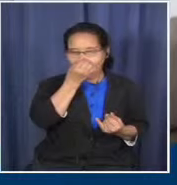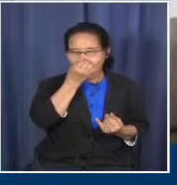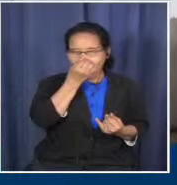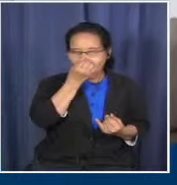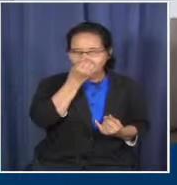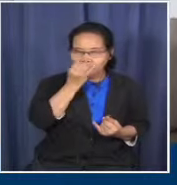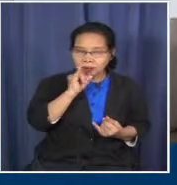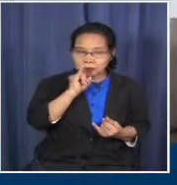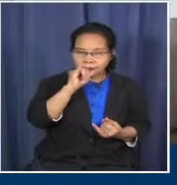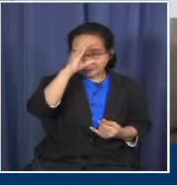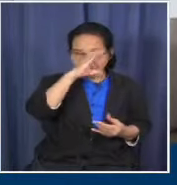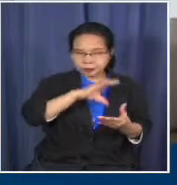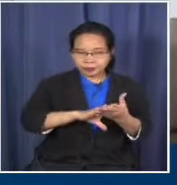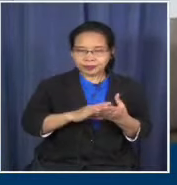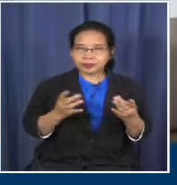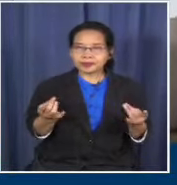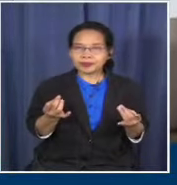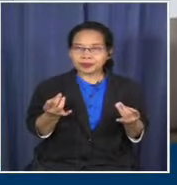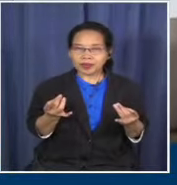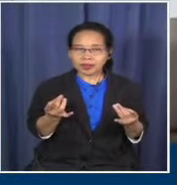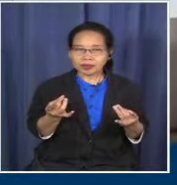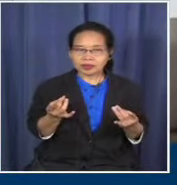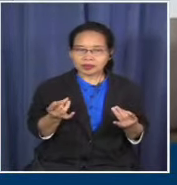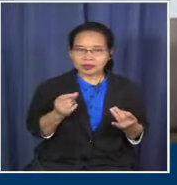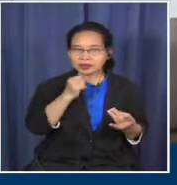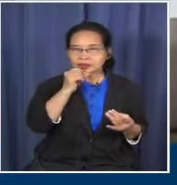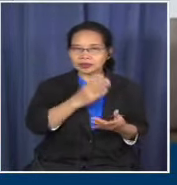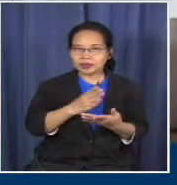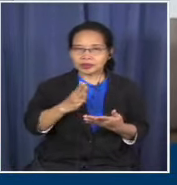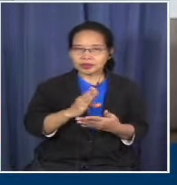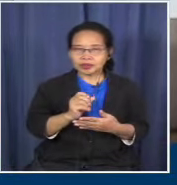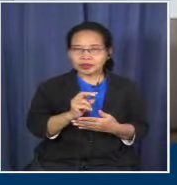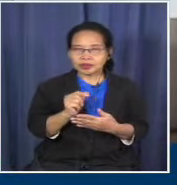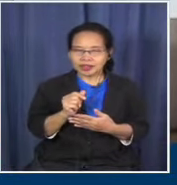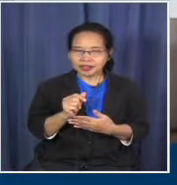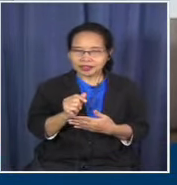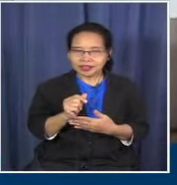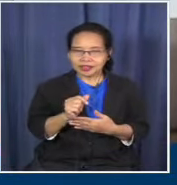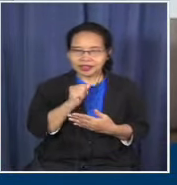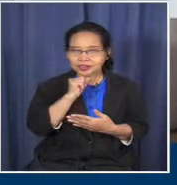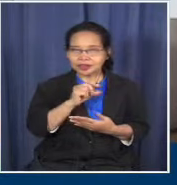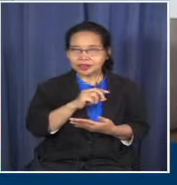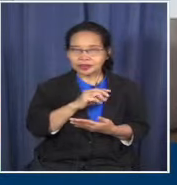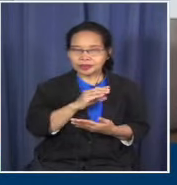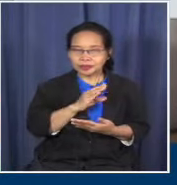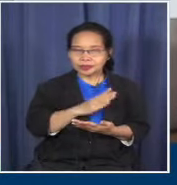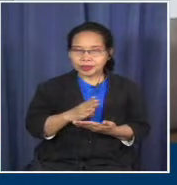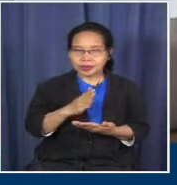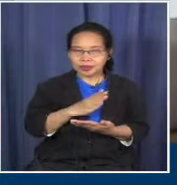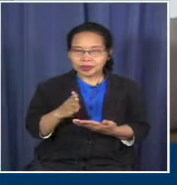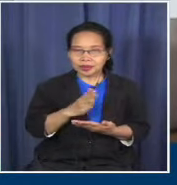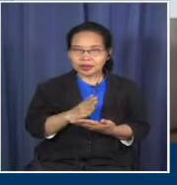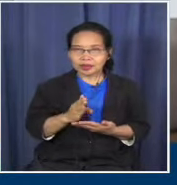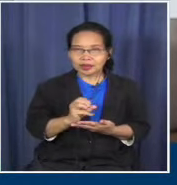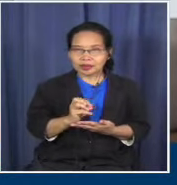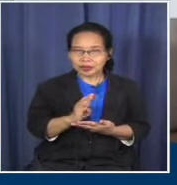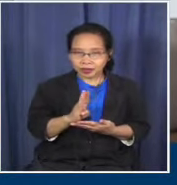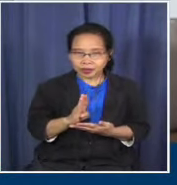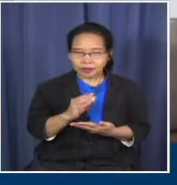to decompose. Now, if you're going to believe in Buddha, don't buy a